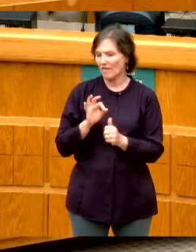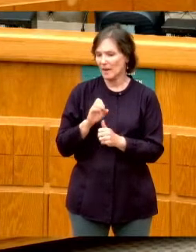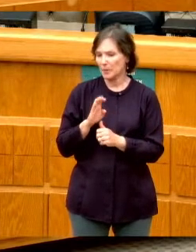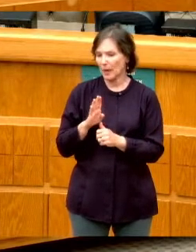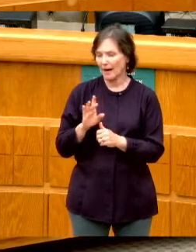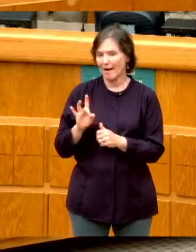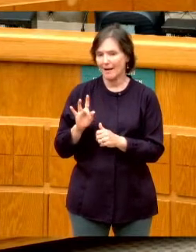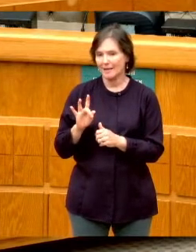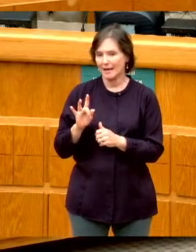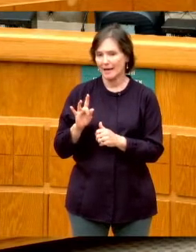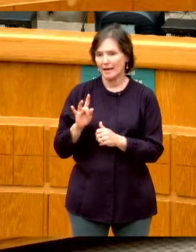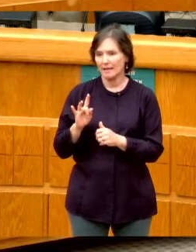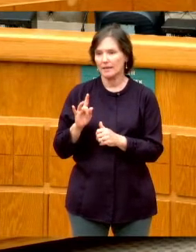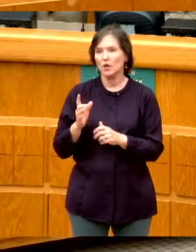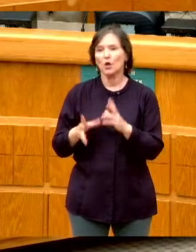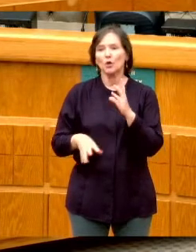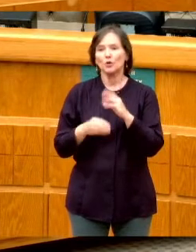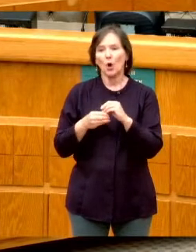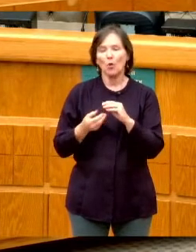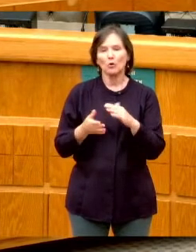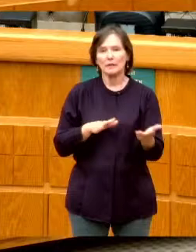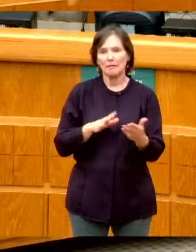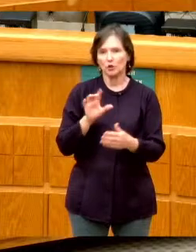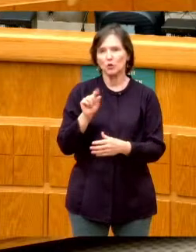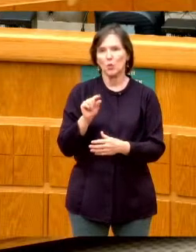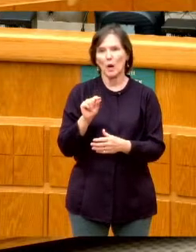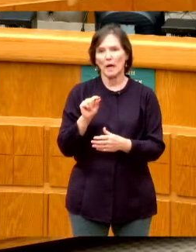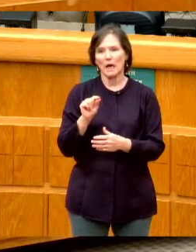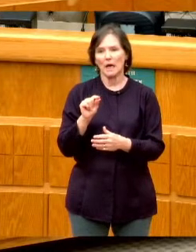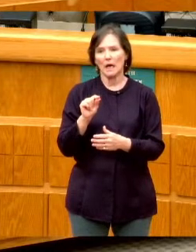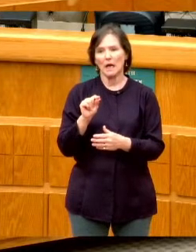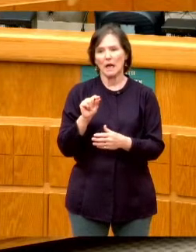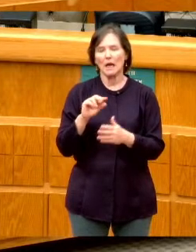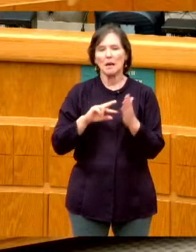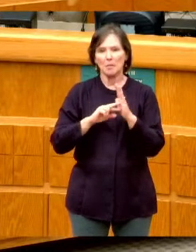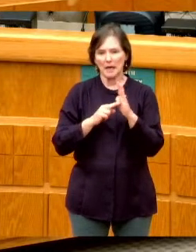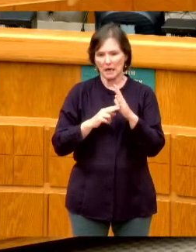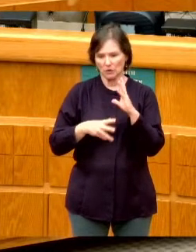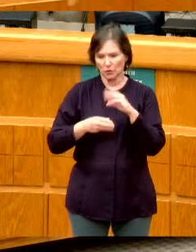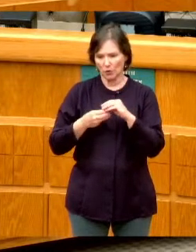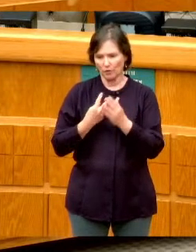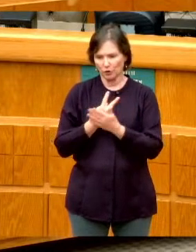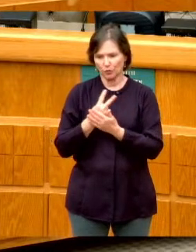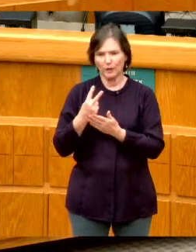20 deaths this week for a total of 30 deaths cumulative.